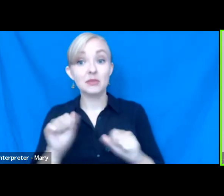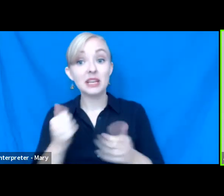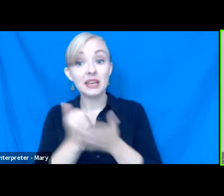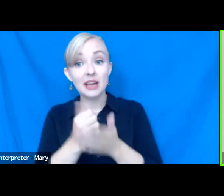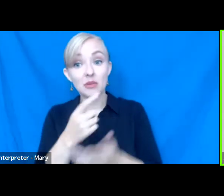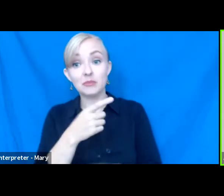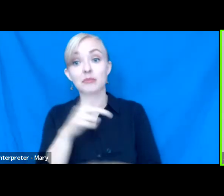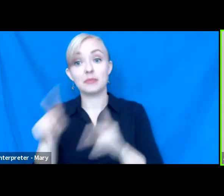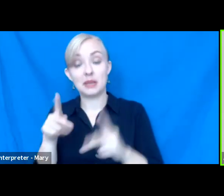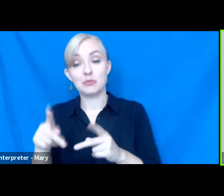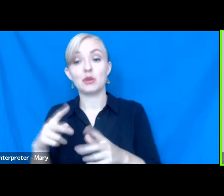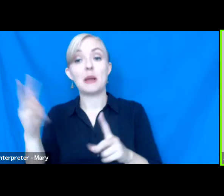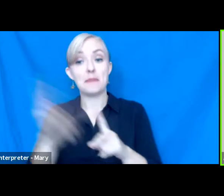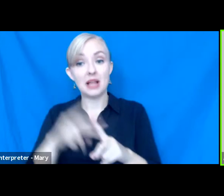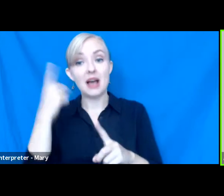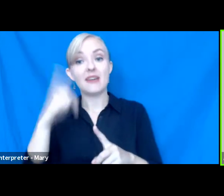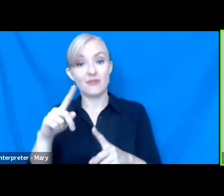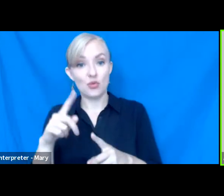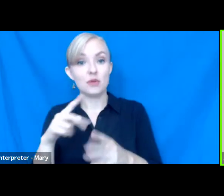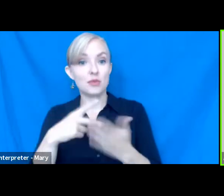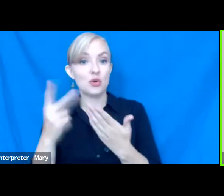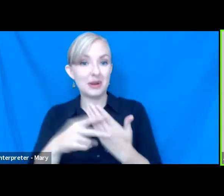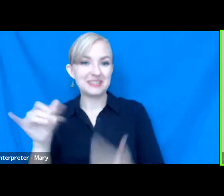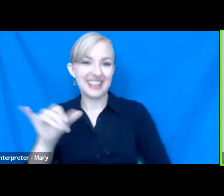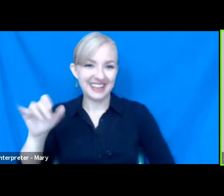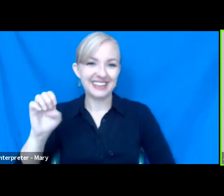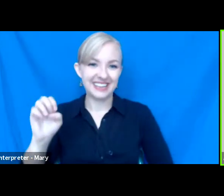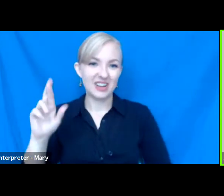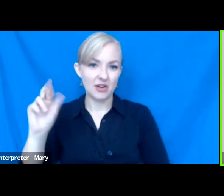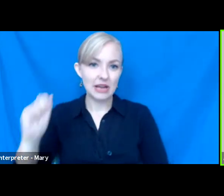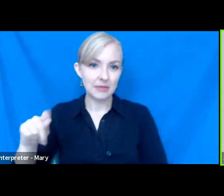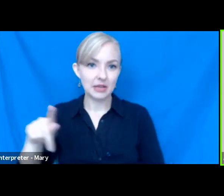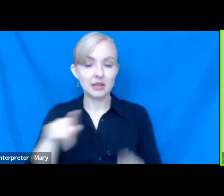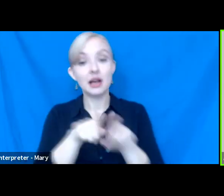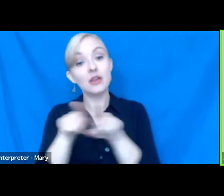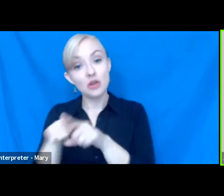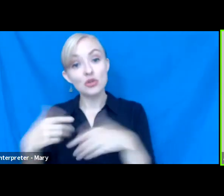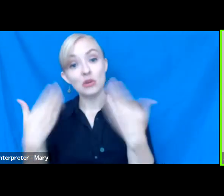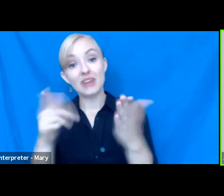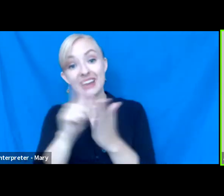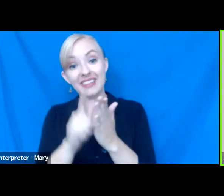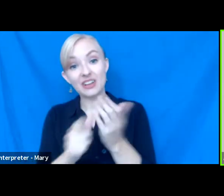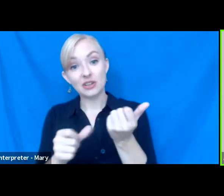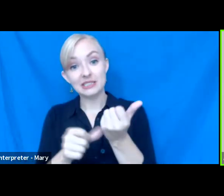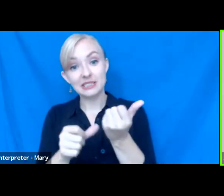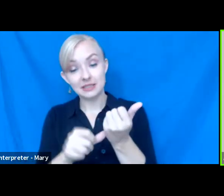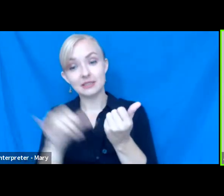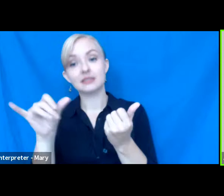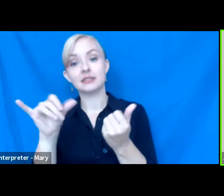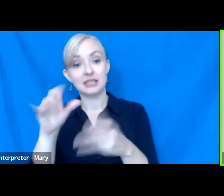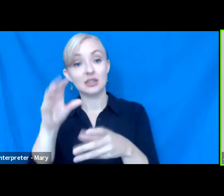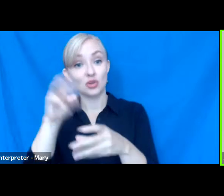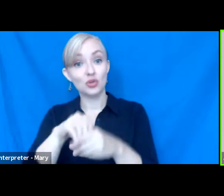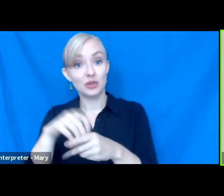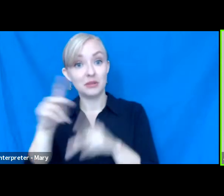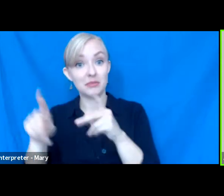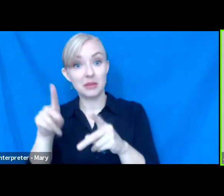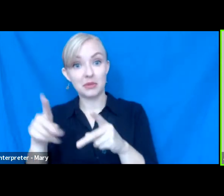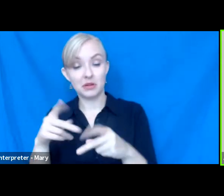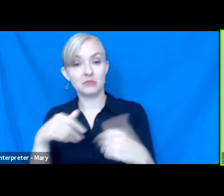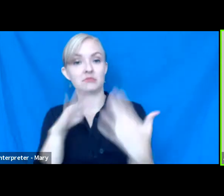the Emergency Rental Assistance Program, and provide legal assistance, including to people facing